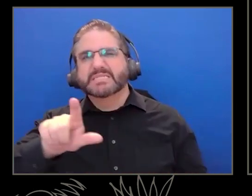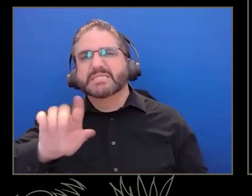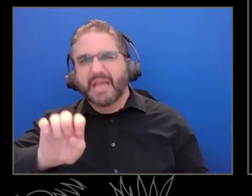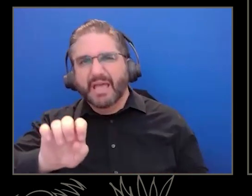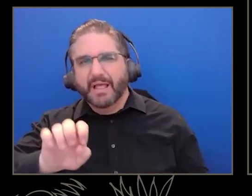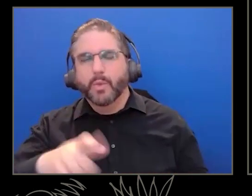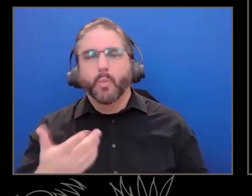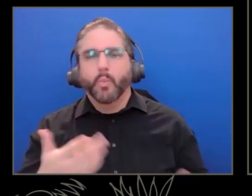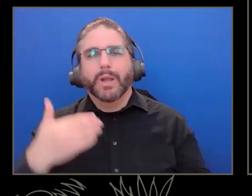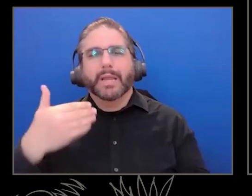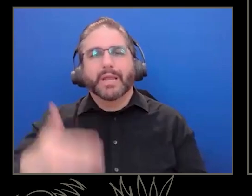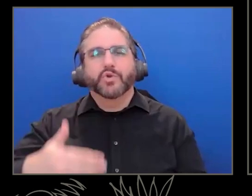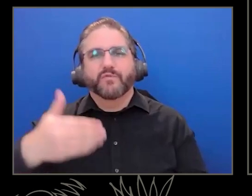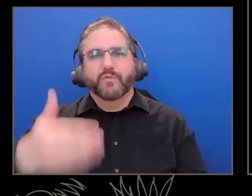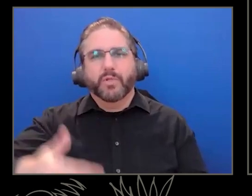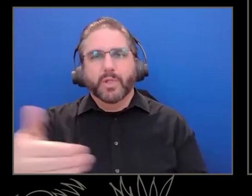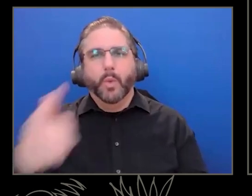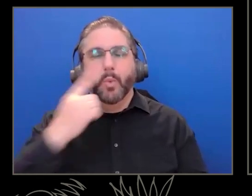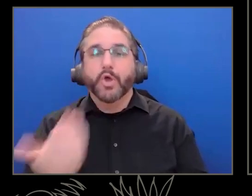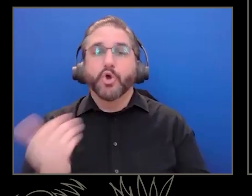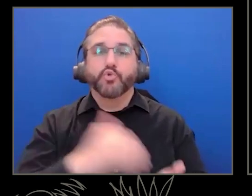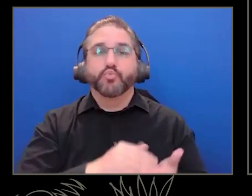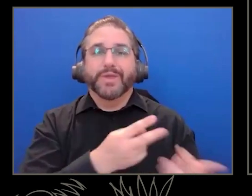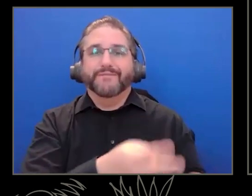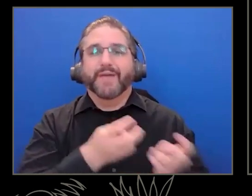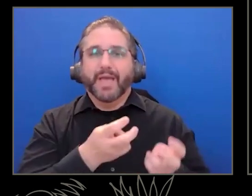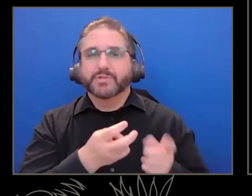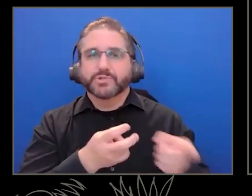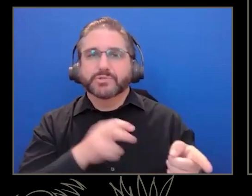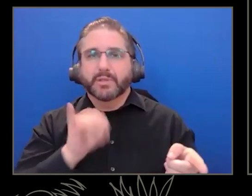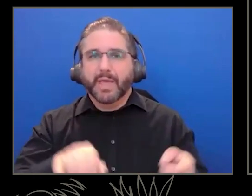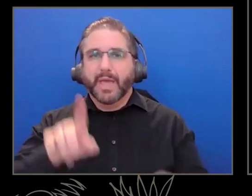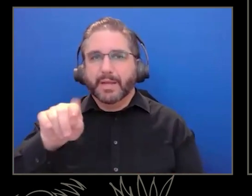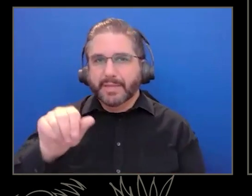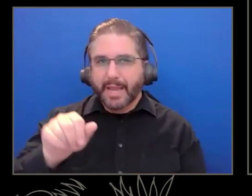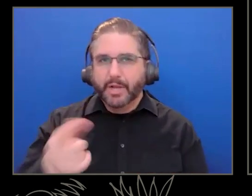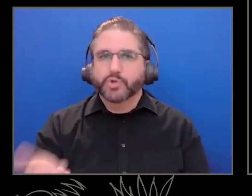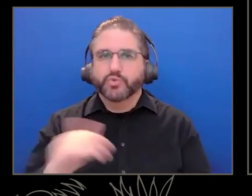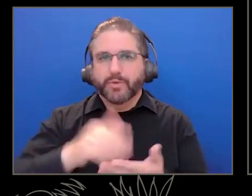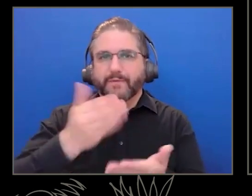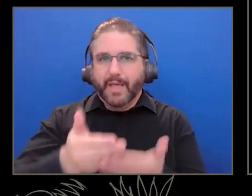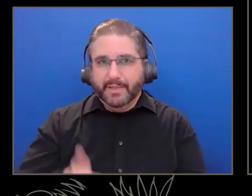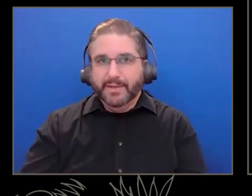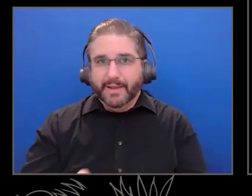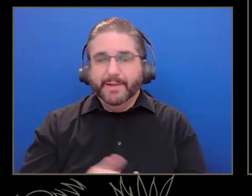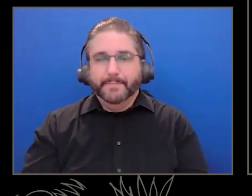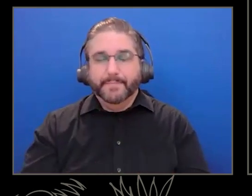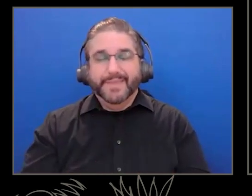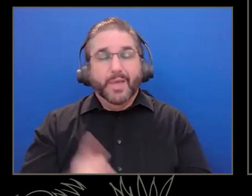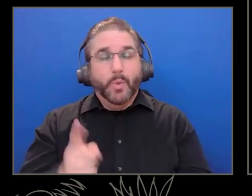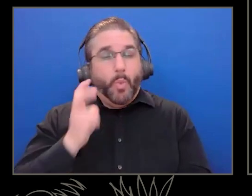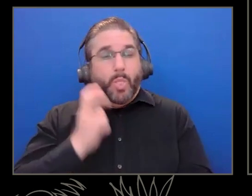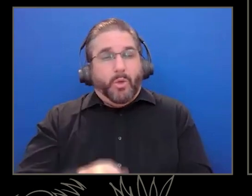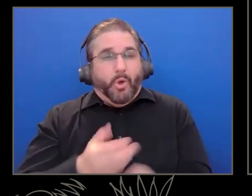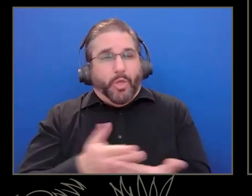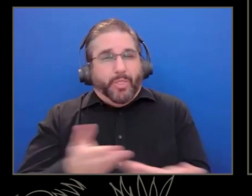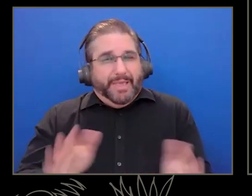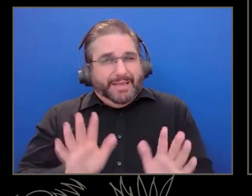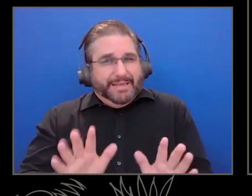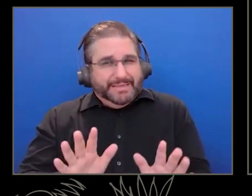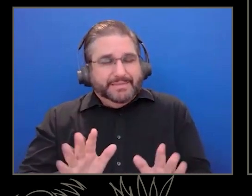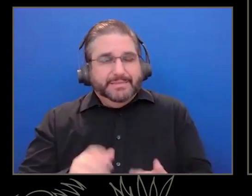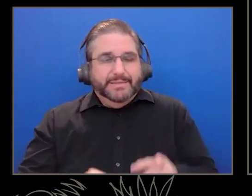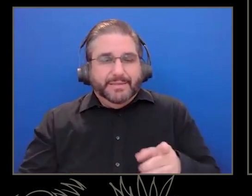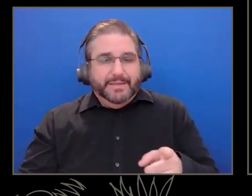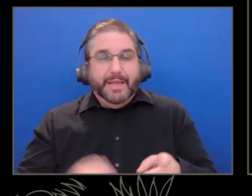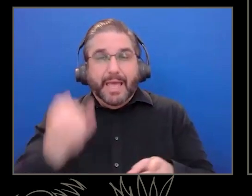will be refetched and revalidated. The hard part about this is that if the